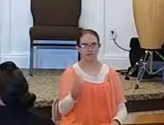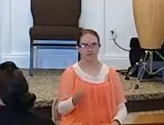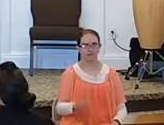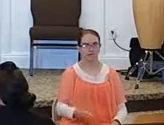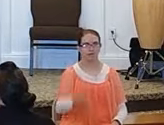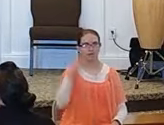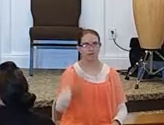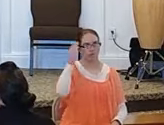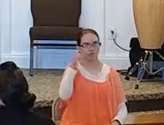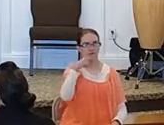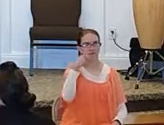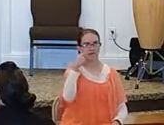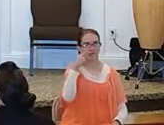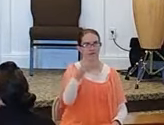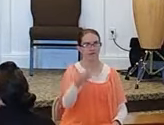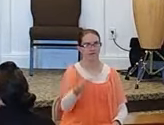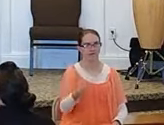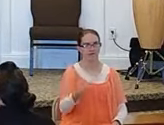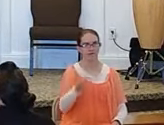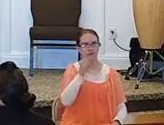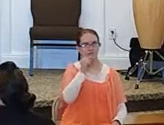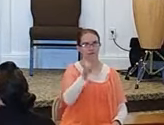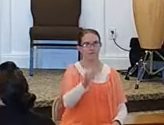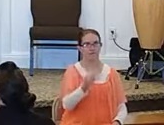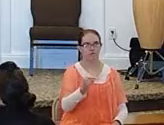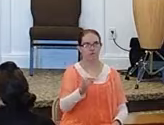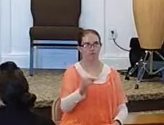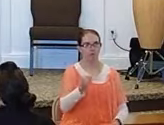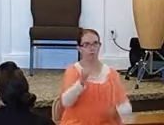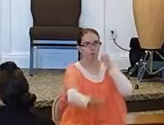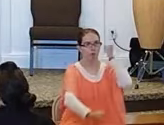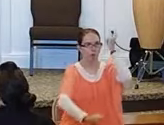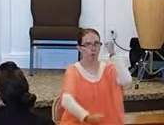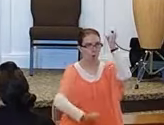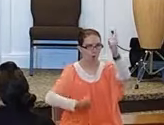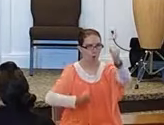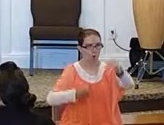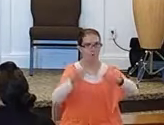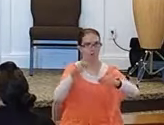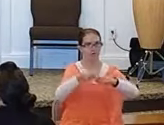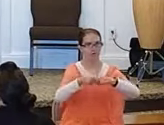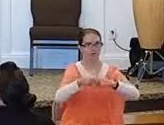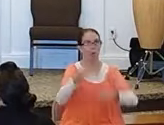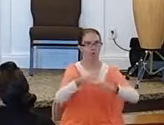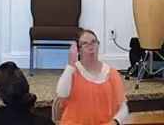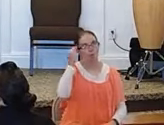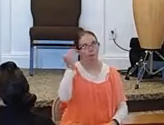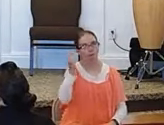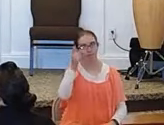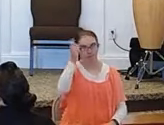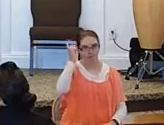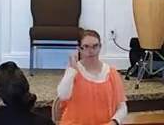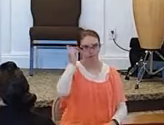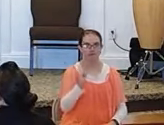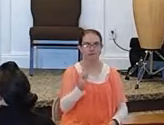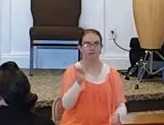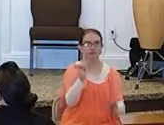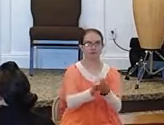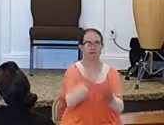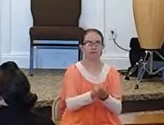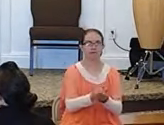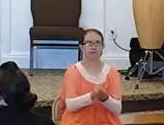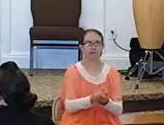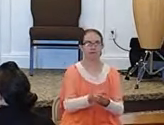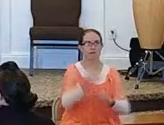But you know what he said? He told them, roll the stone away. Yeah. You know why? Because that was